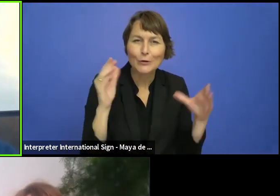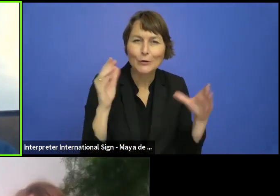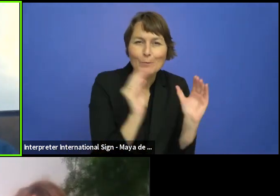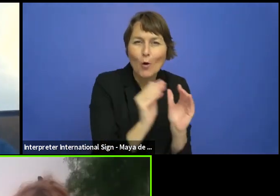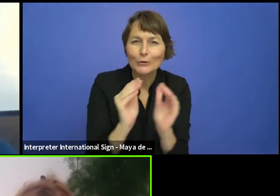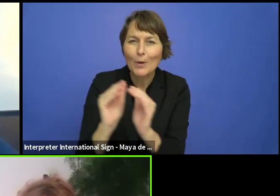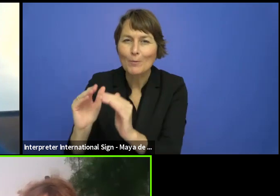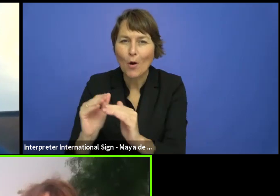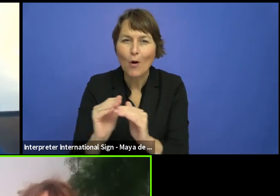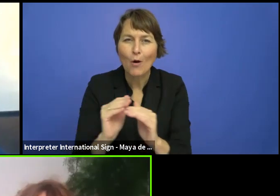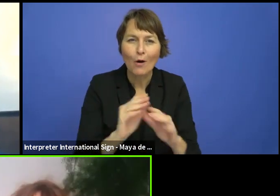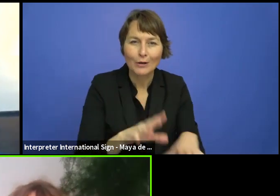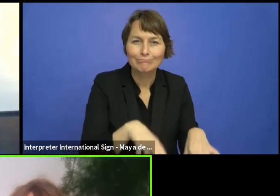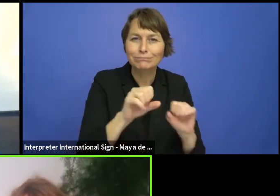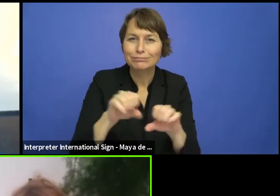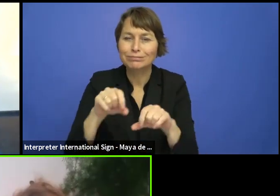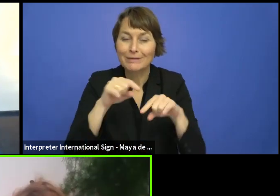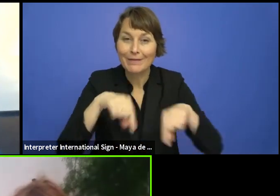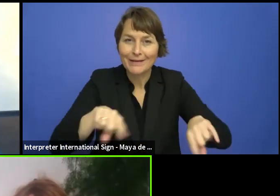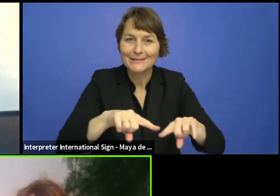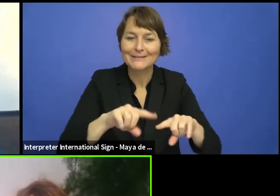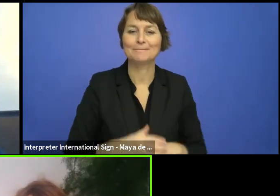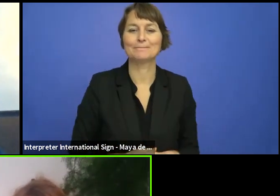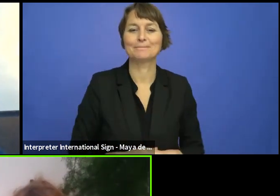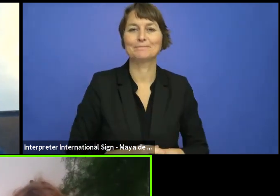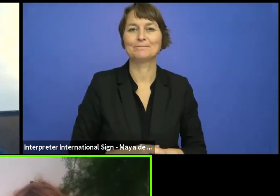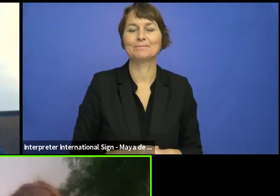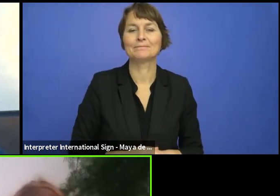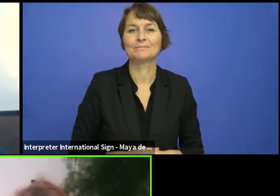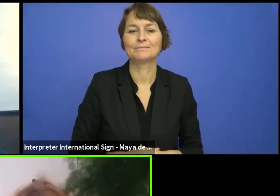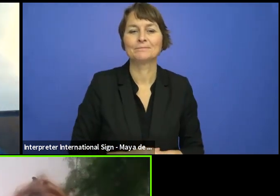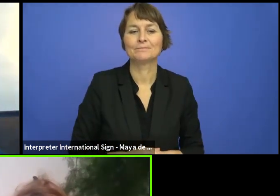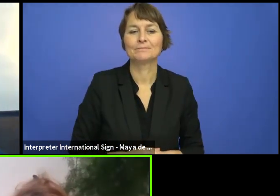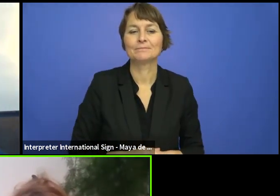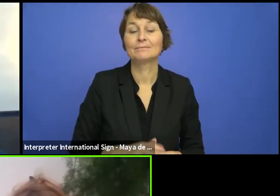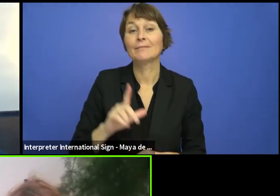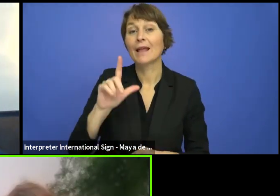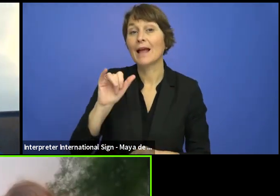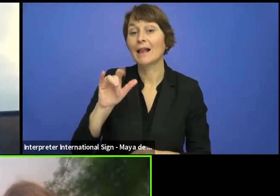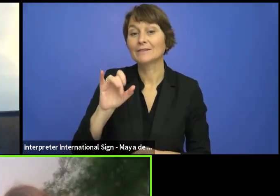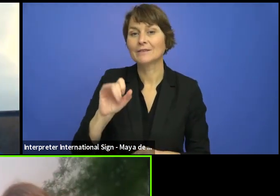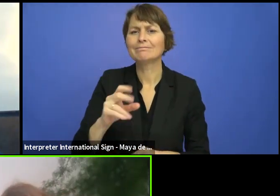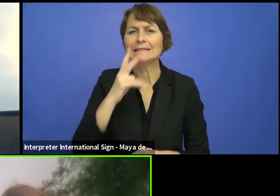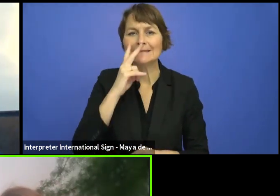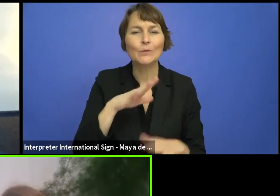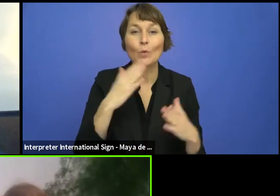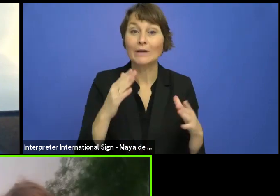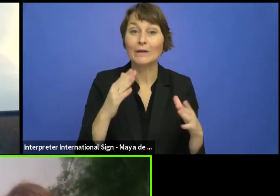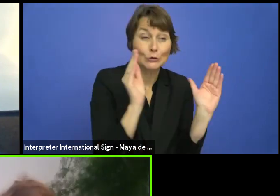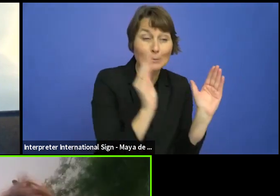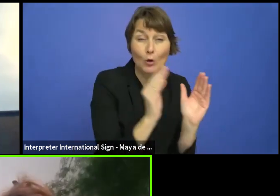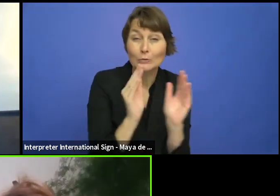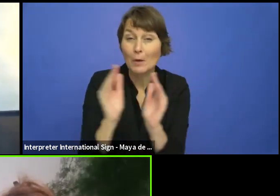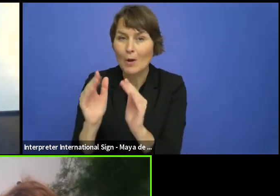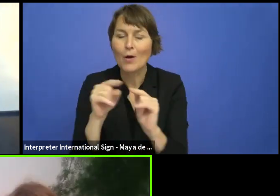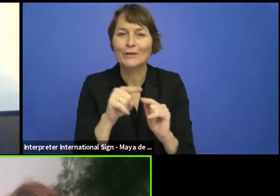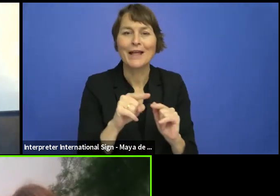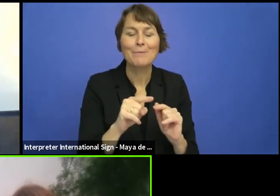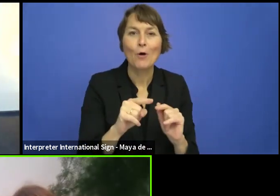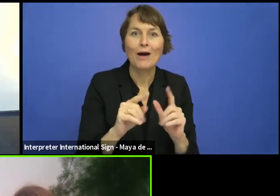So very often we found that smaller companies, smaller operations are much more adventurous